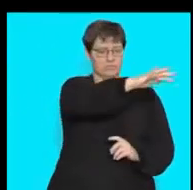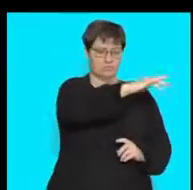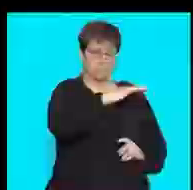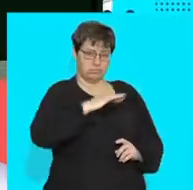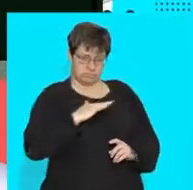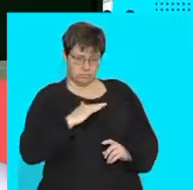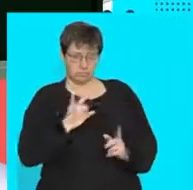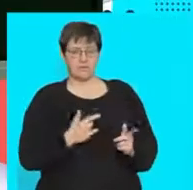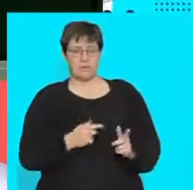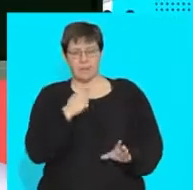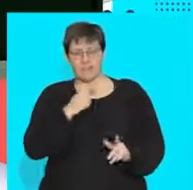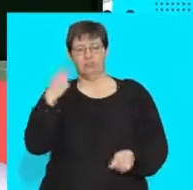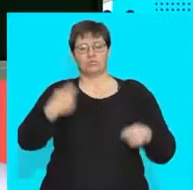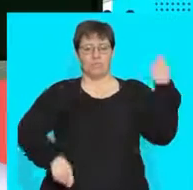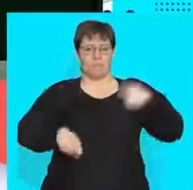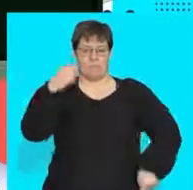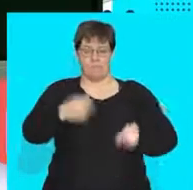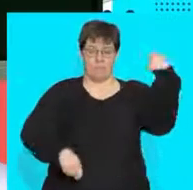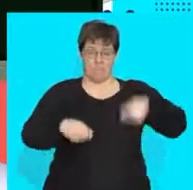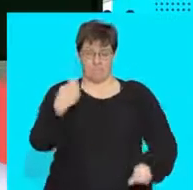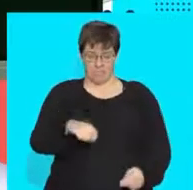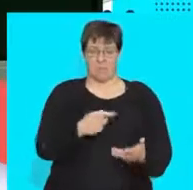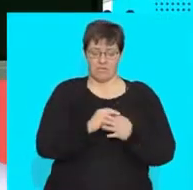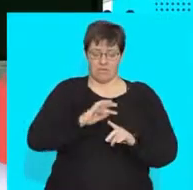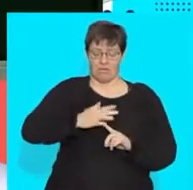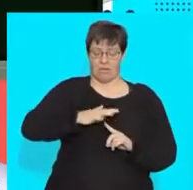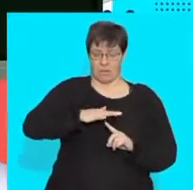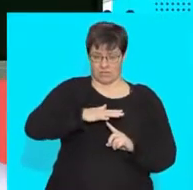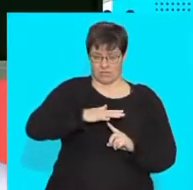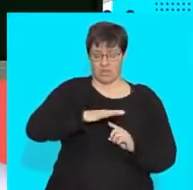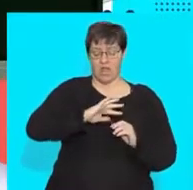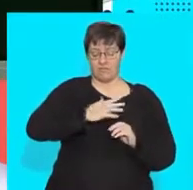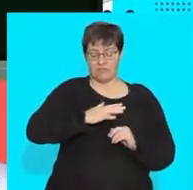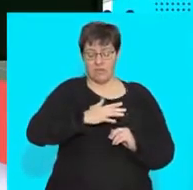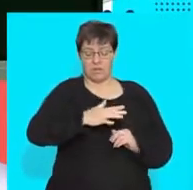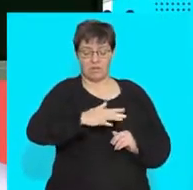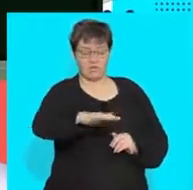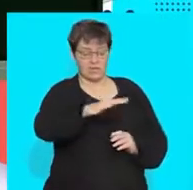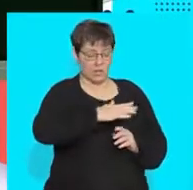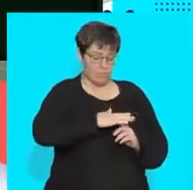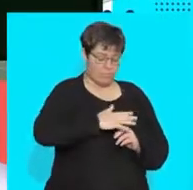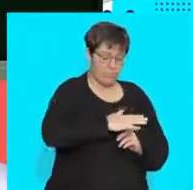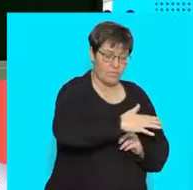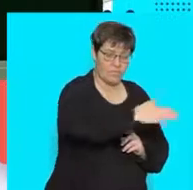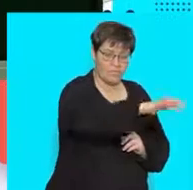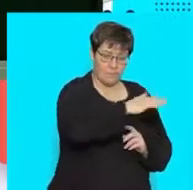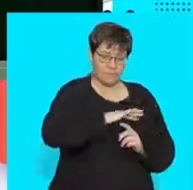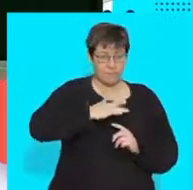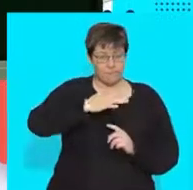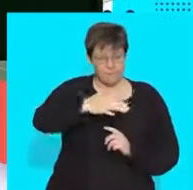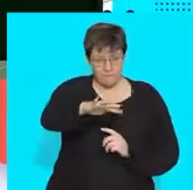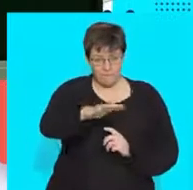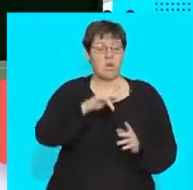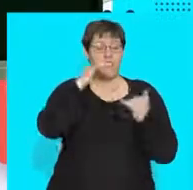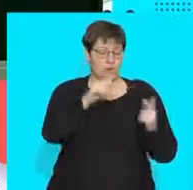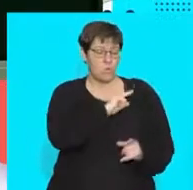you bang on the drum, that will cause vibrations, and those vibrations will then carry through the air to